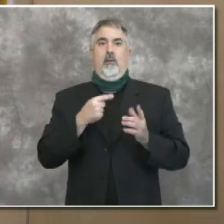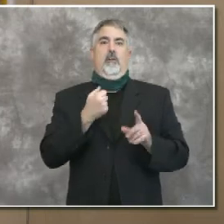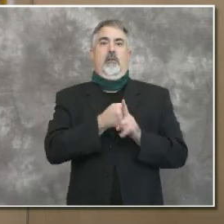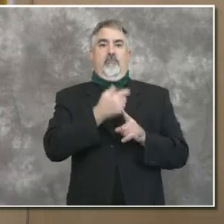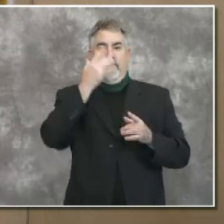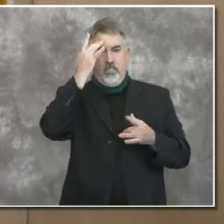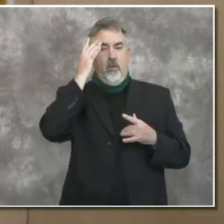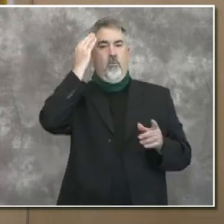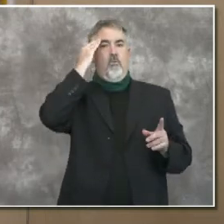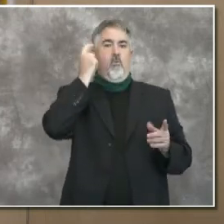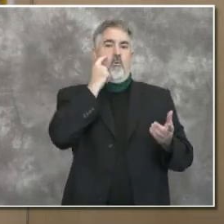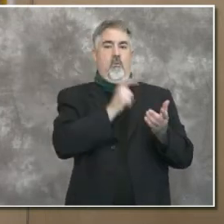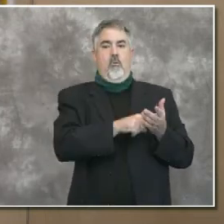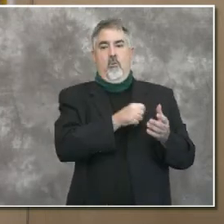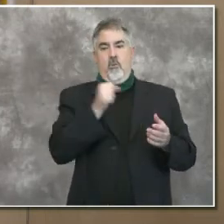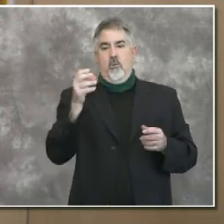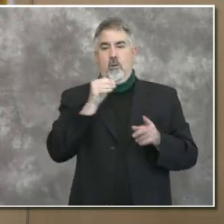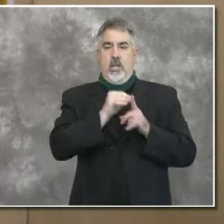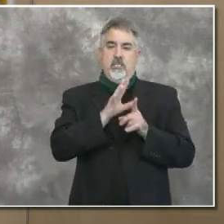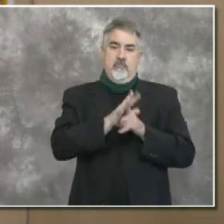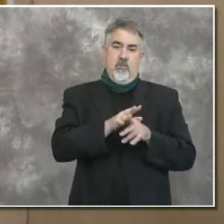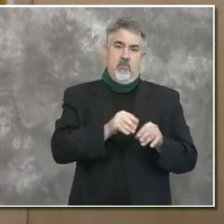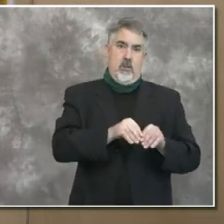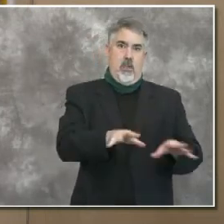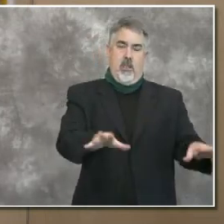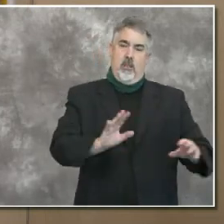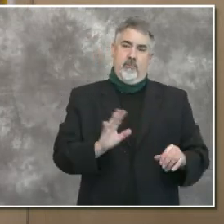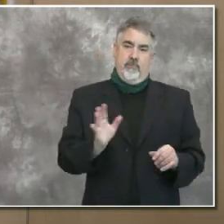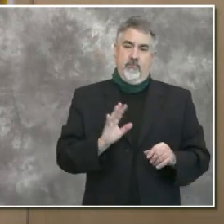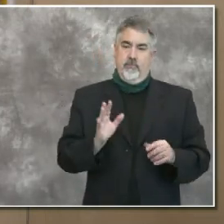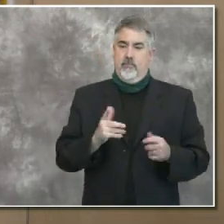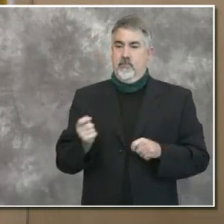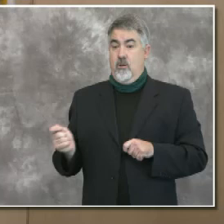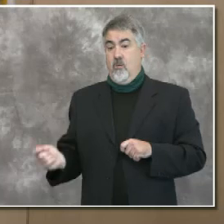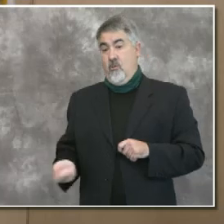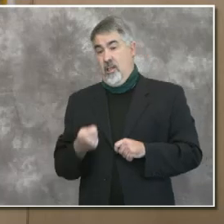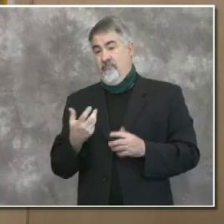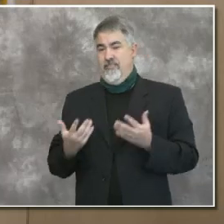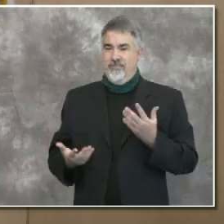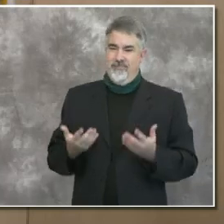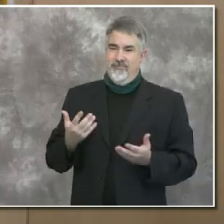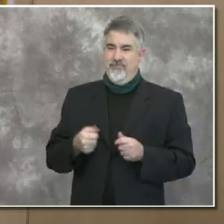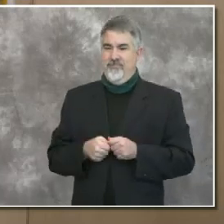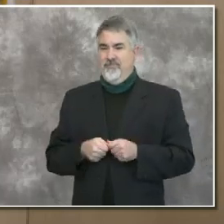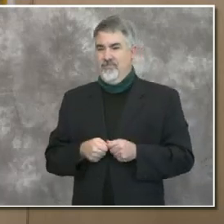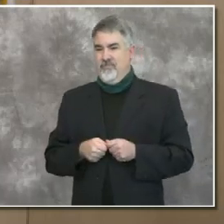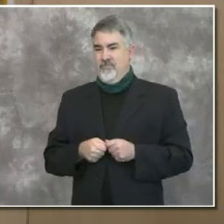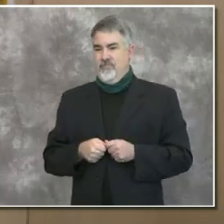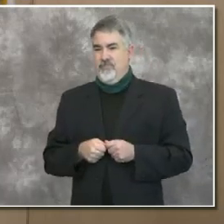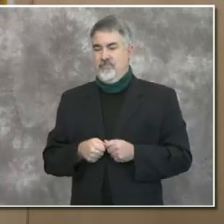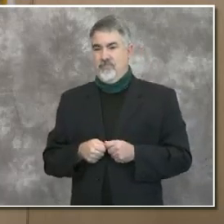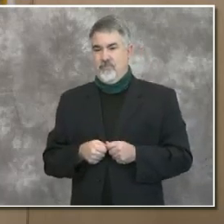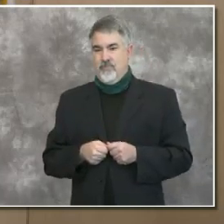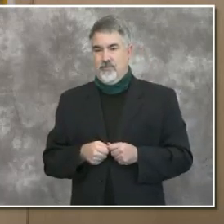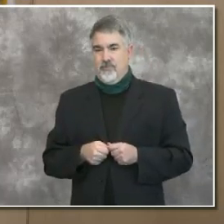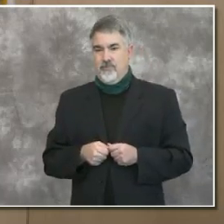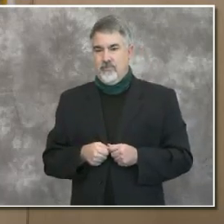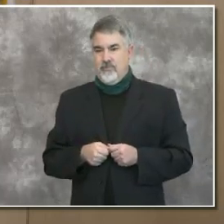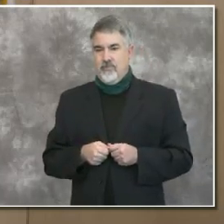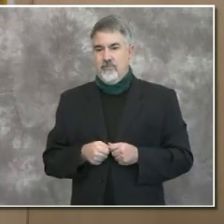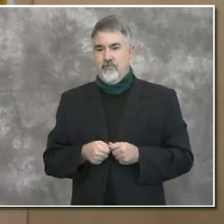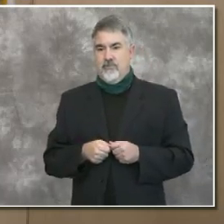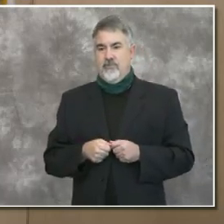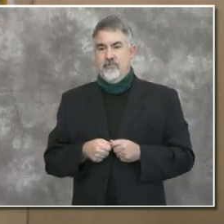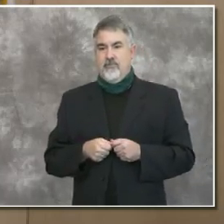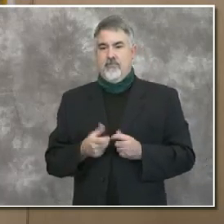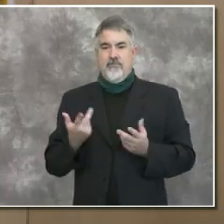not expose others, including the people that they're playing with, and any individuals or employees at